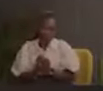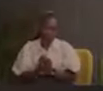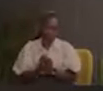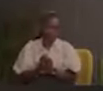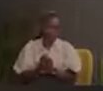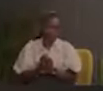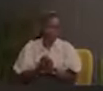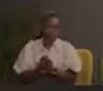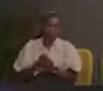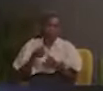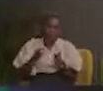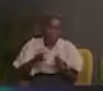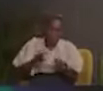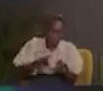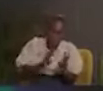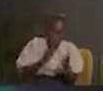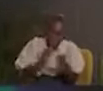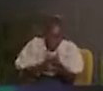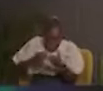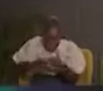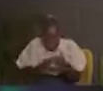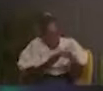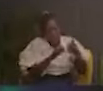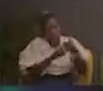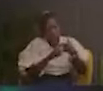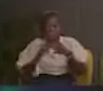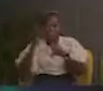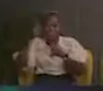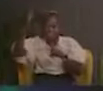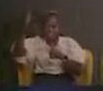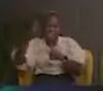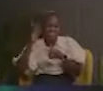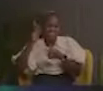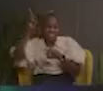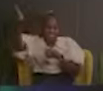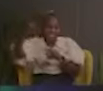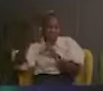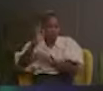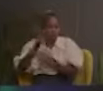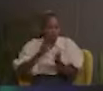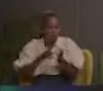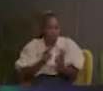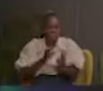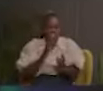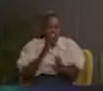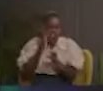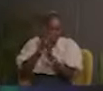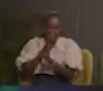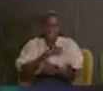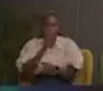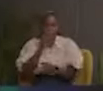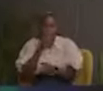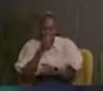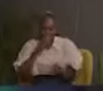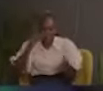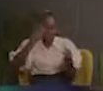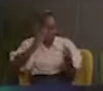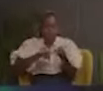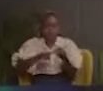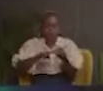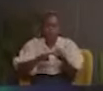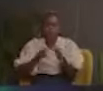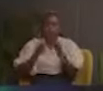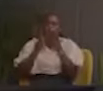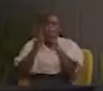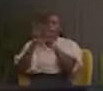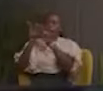But the route that leads you to destiny, God's way, is the route of faith and patience. Then the second is looking unto Jesus. There are